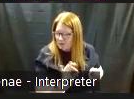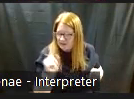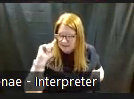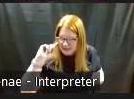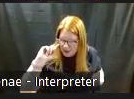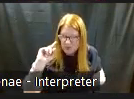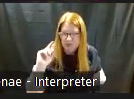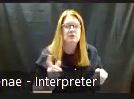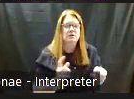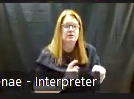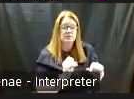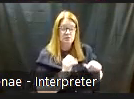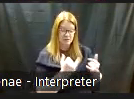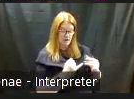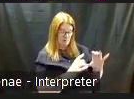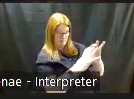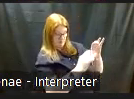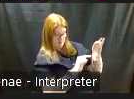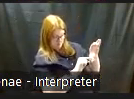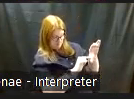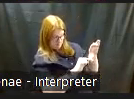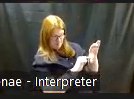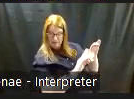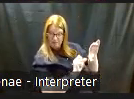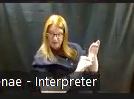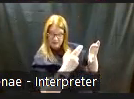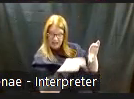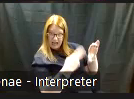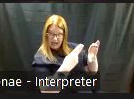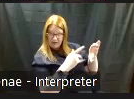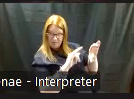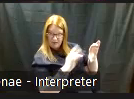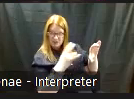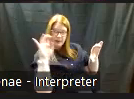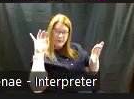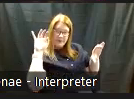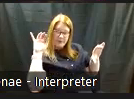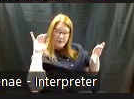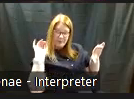hair cells at the base of the cochlea detect higher-pitched sounds, such as a piccolo or flute.